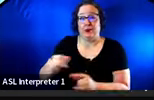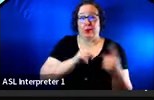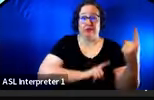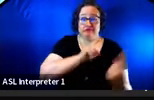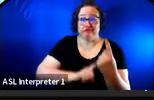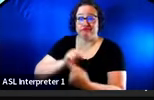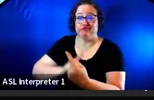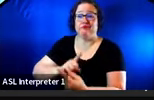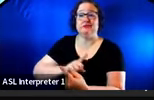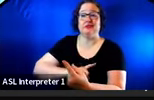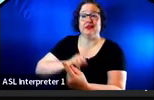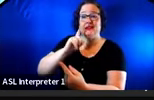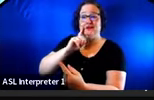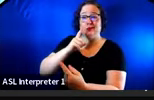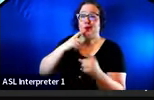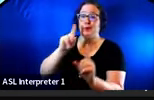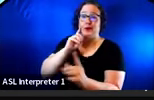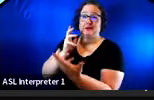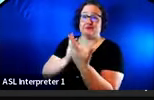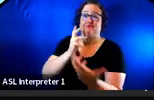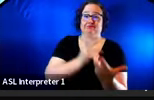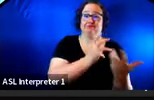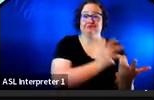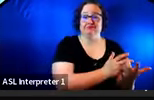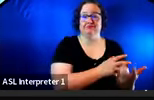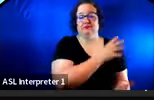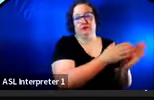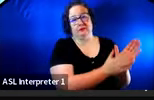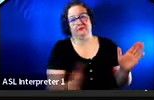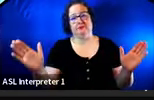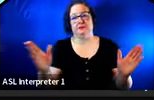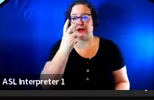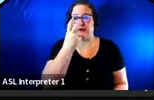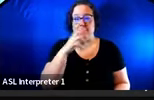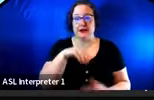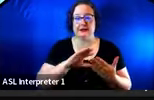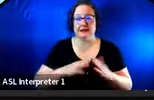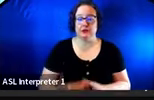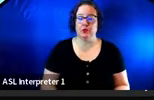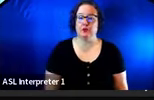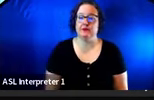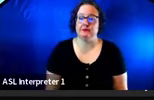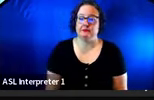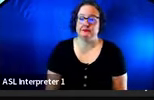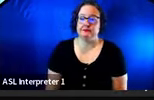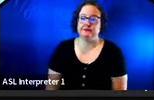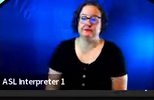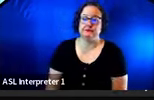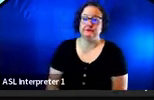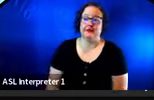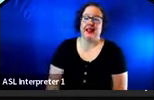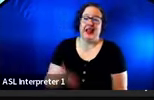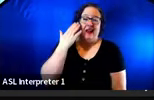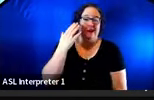what games would work best for the different, you know, the spectrum of blindness that there is within the community. I know it's probably the answer you're not